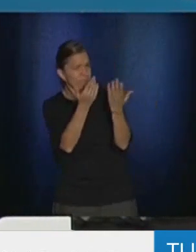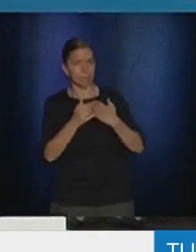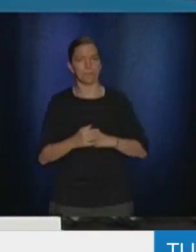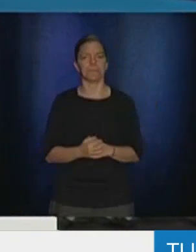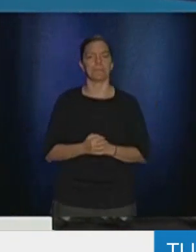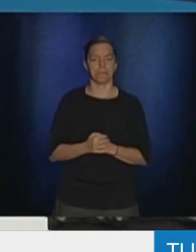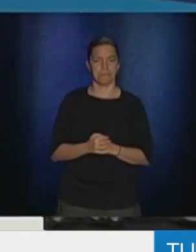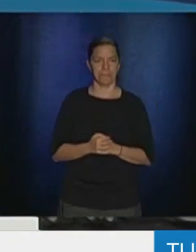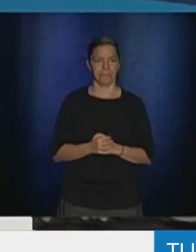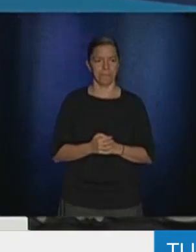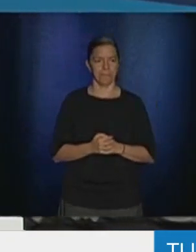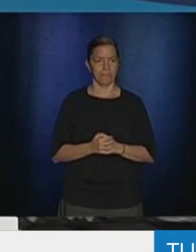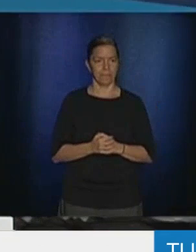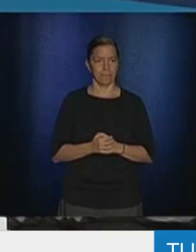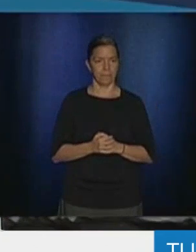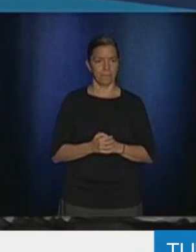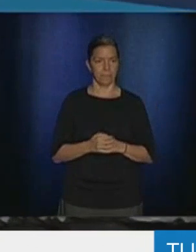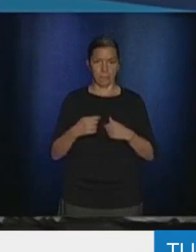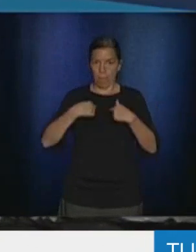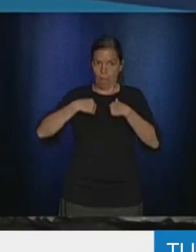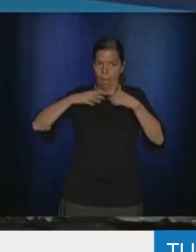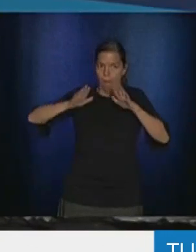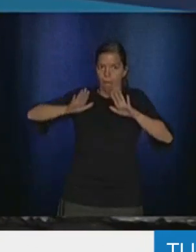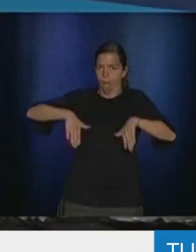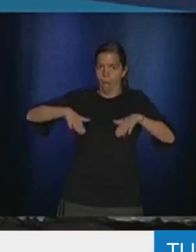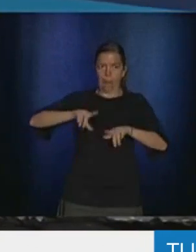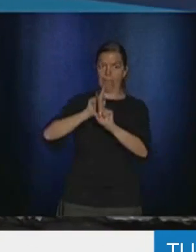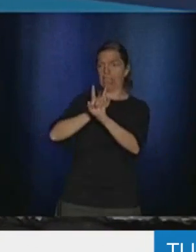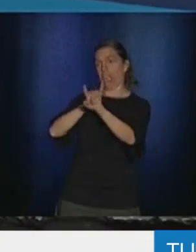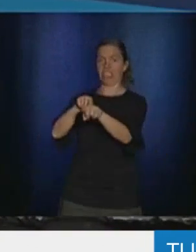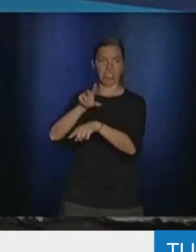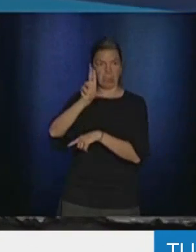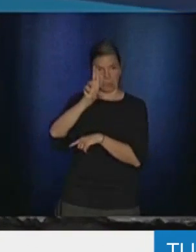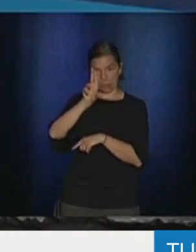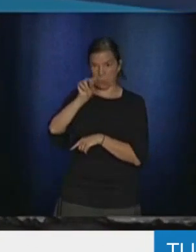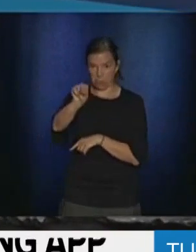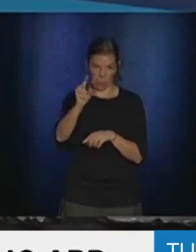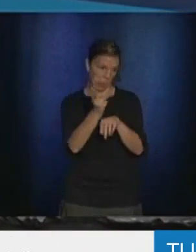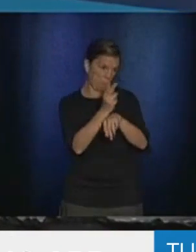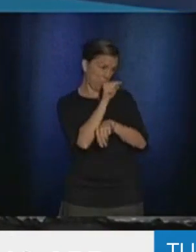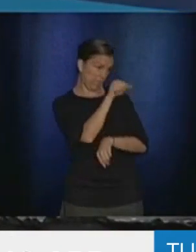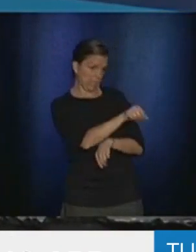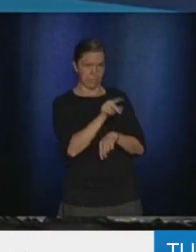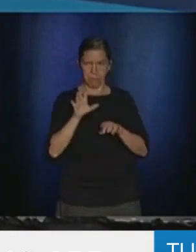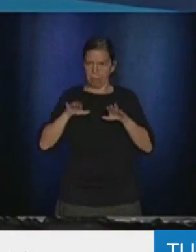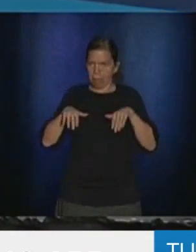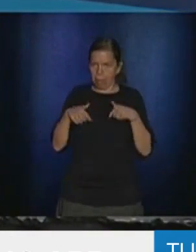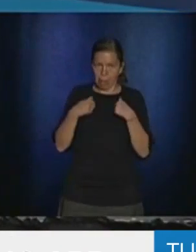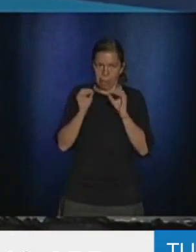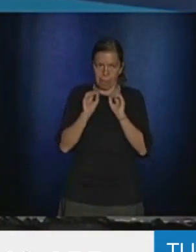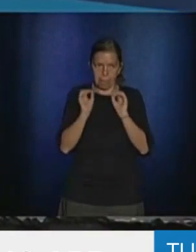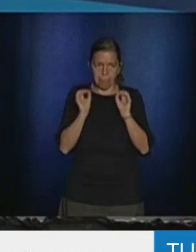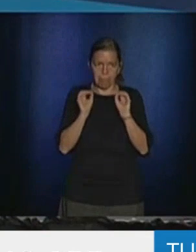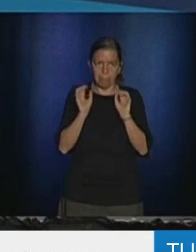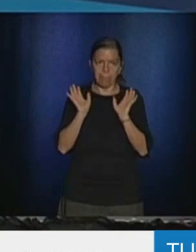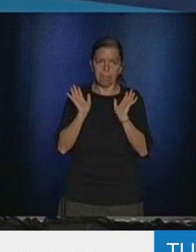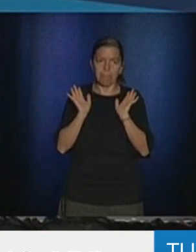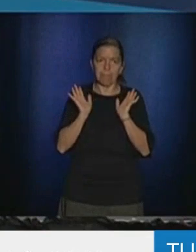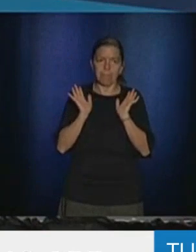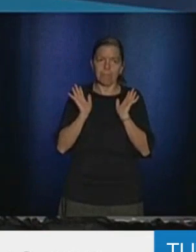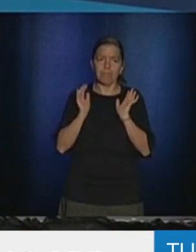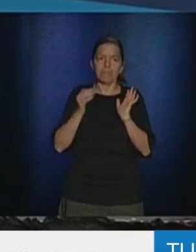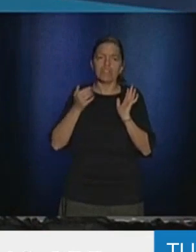Kerr has explained clearly that there is a consensus now we sense from the population that under certain